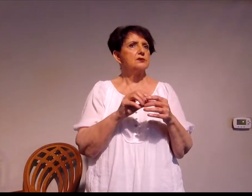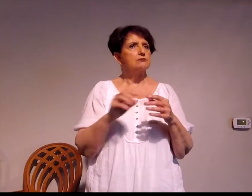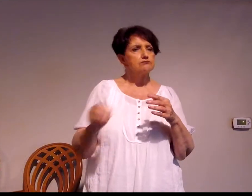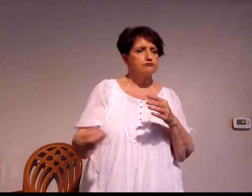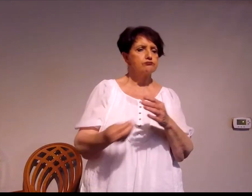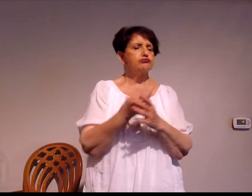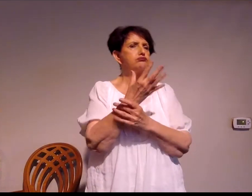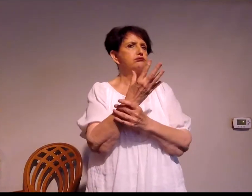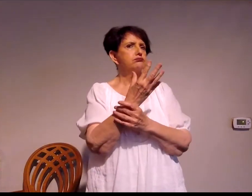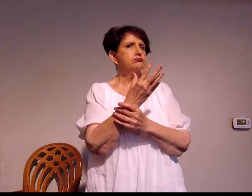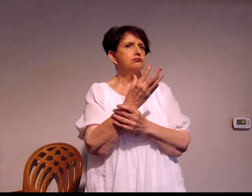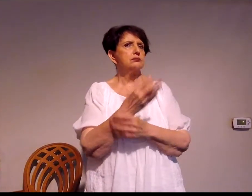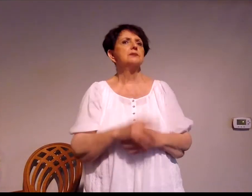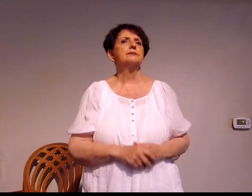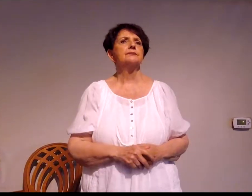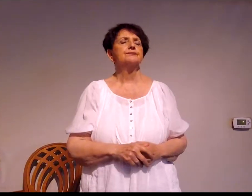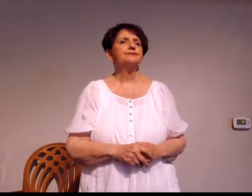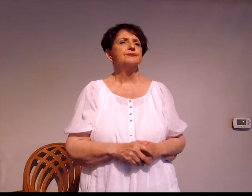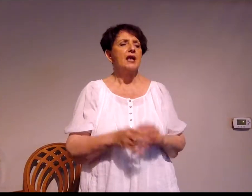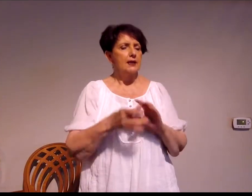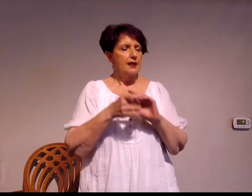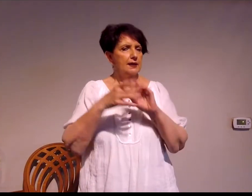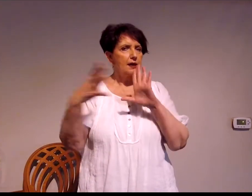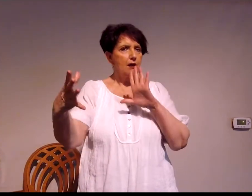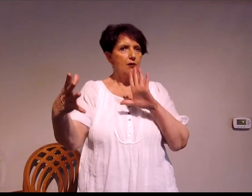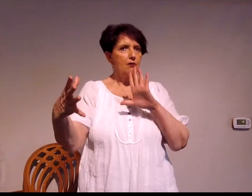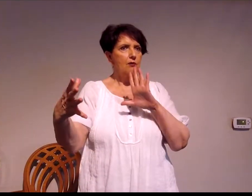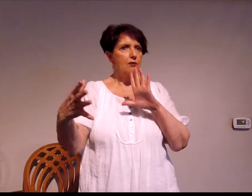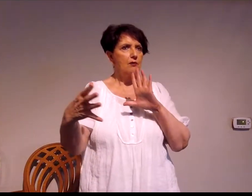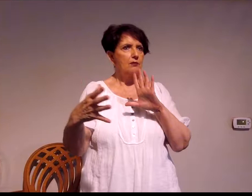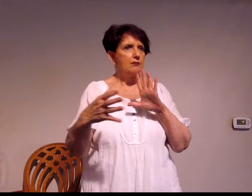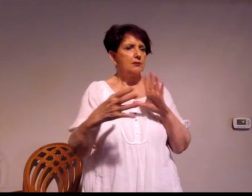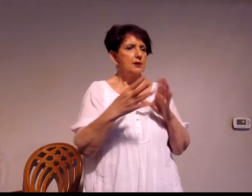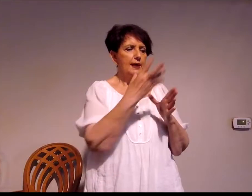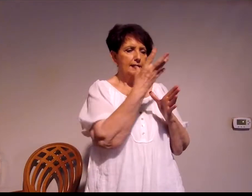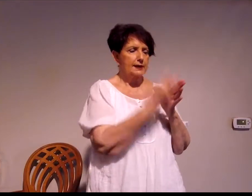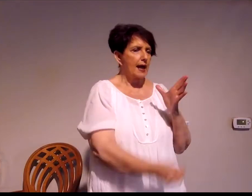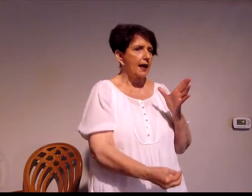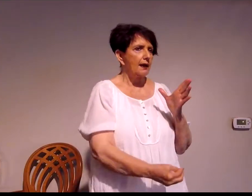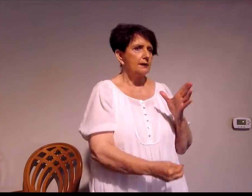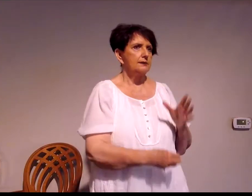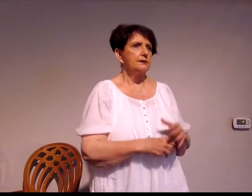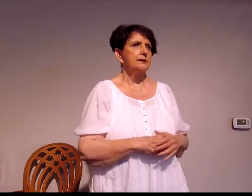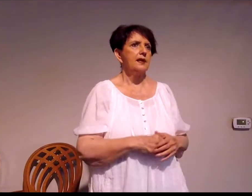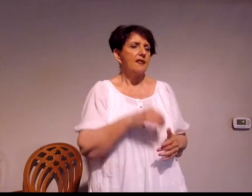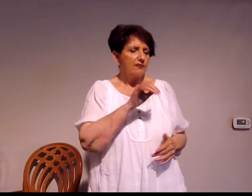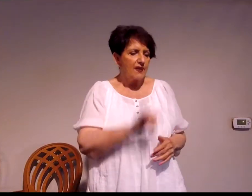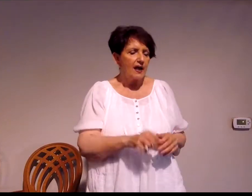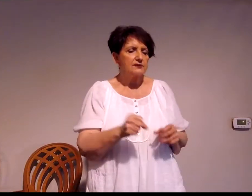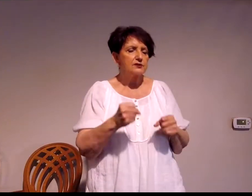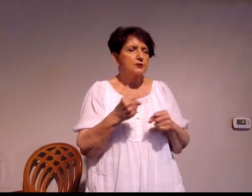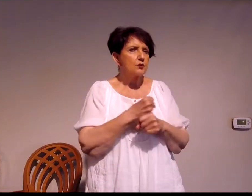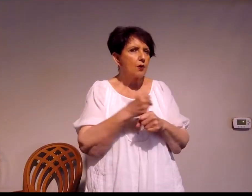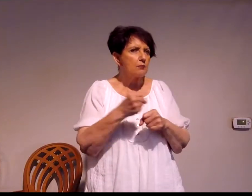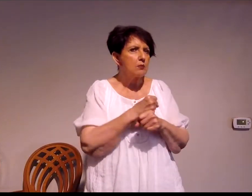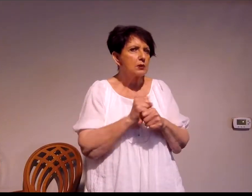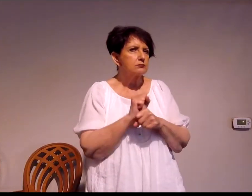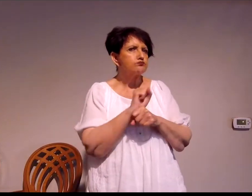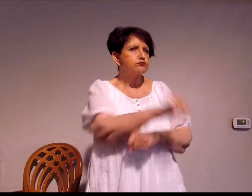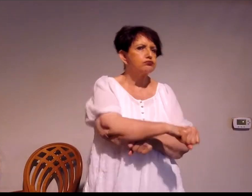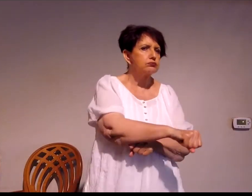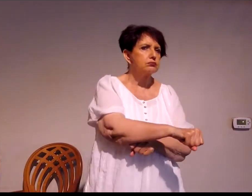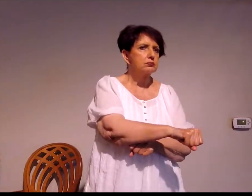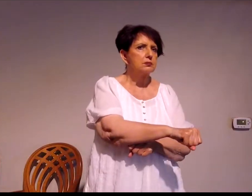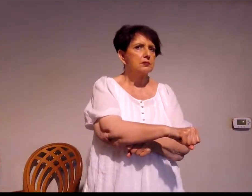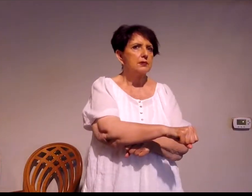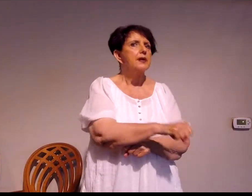bloomed. Let it go, let it die. This is the rumble. And it makes